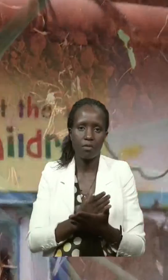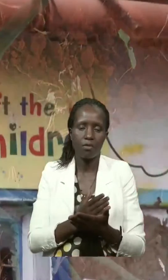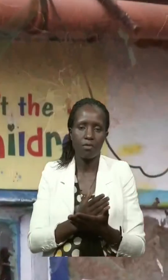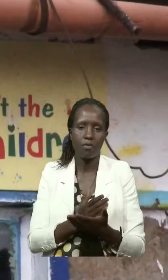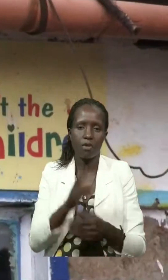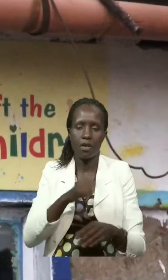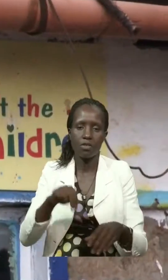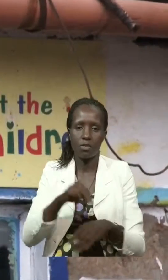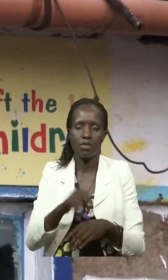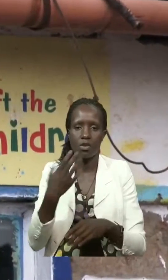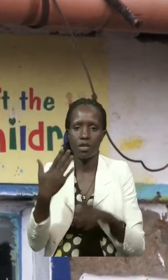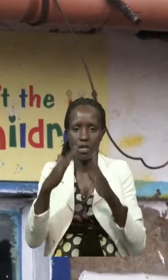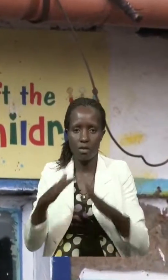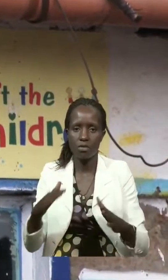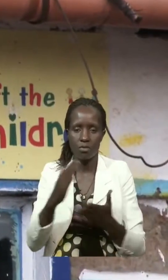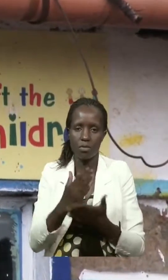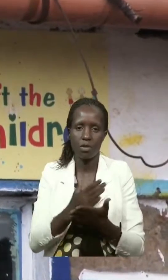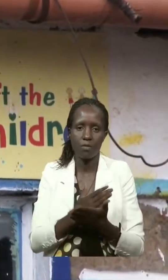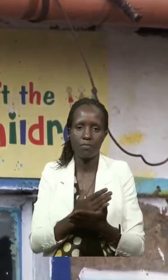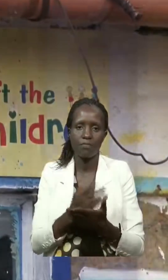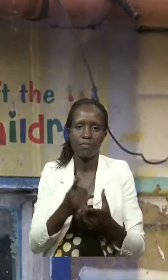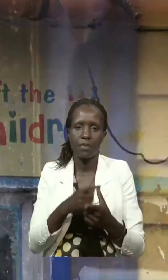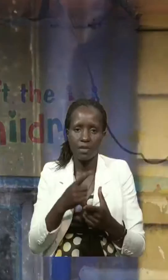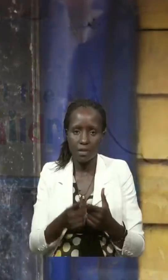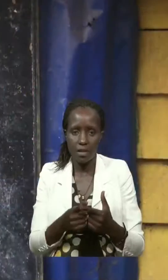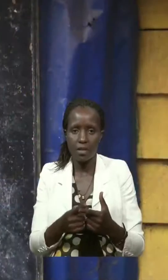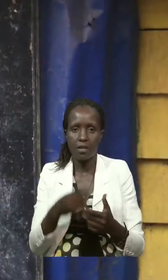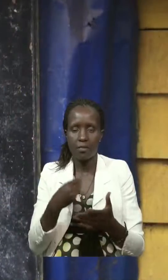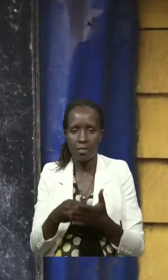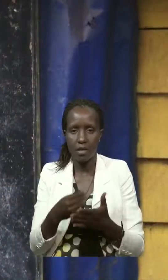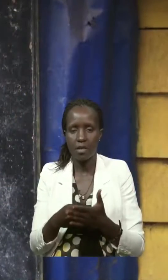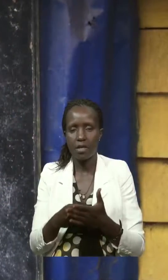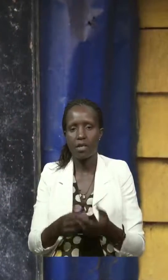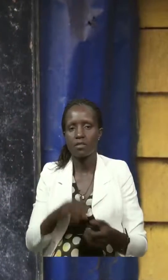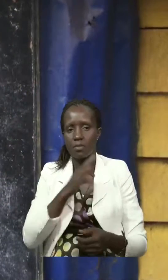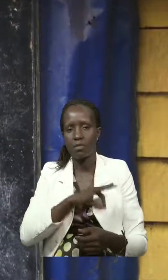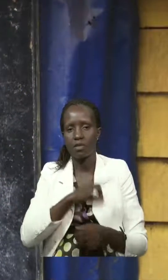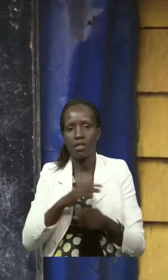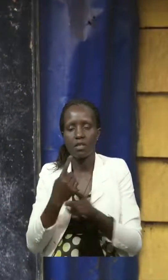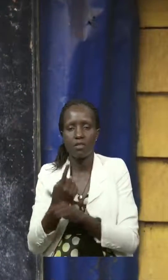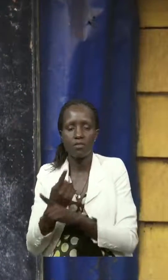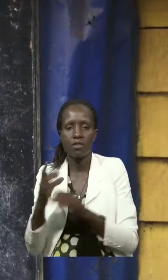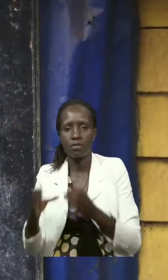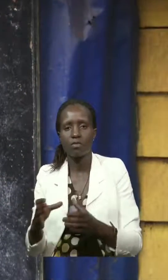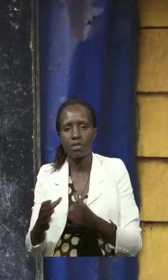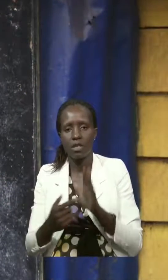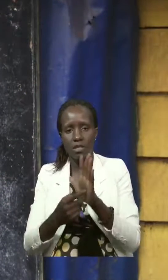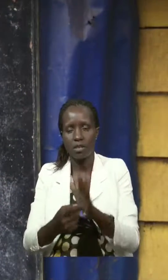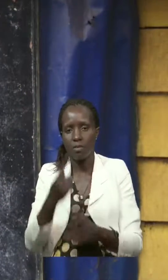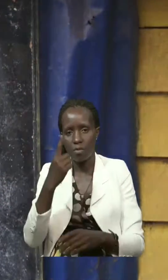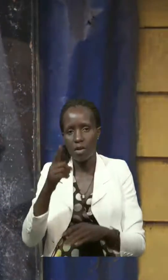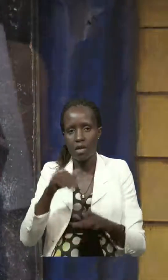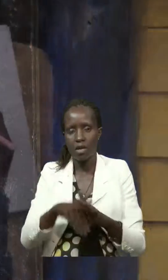Program. Proceeds from these greenhouses has benefited disadvantaged groups like these ones in Kawangware.